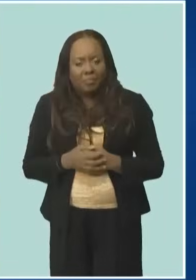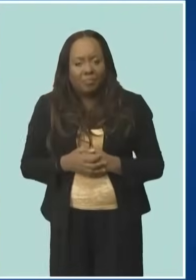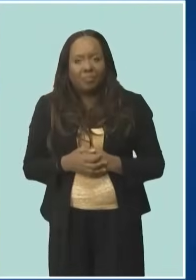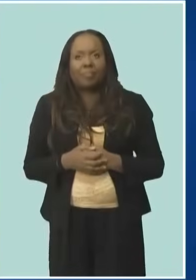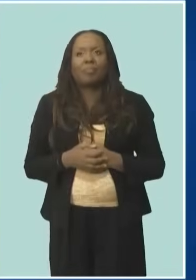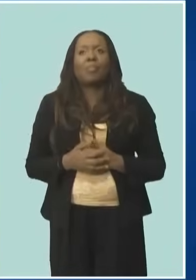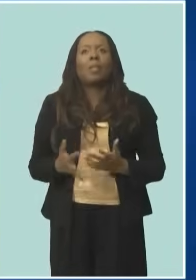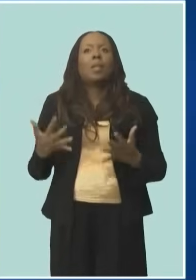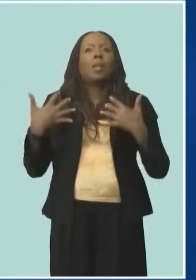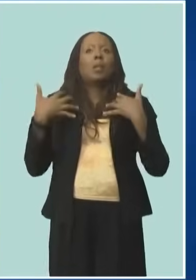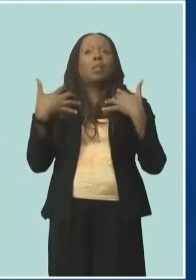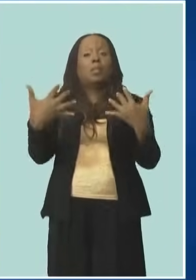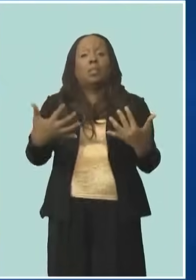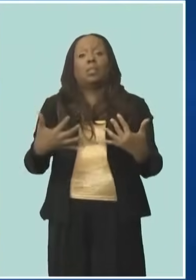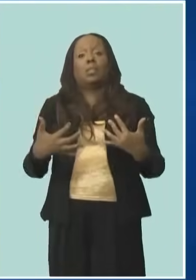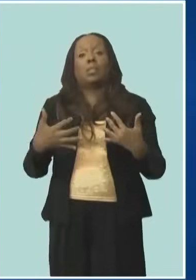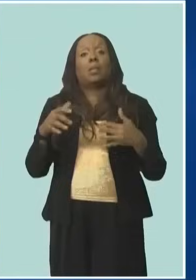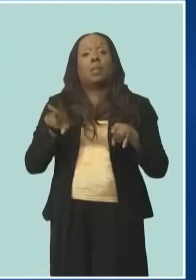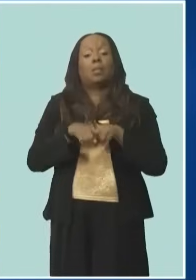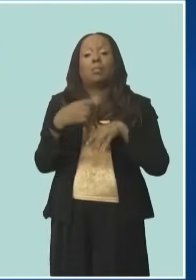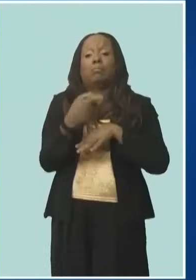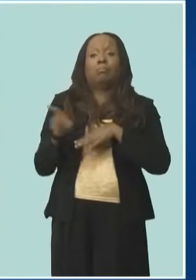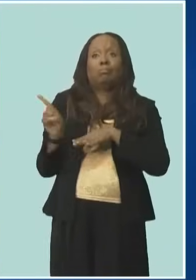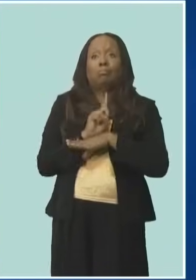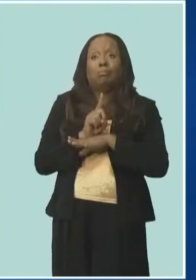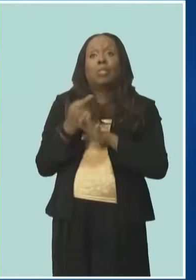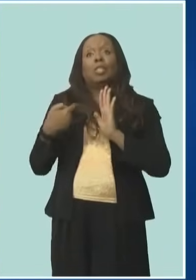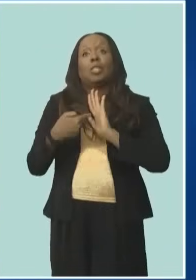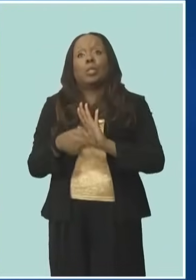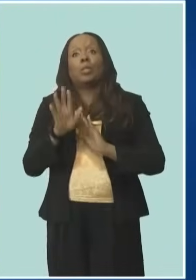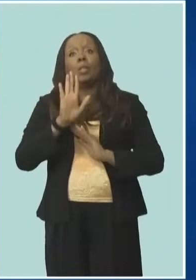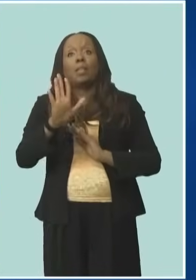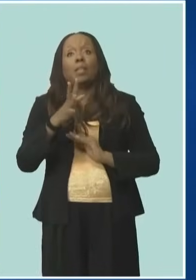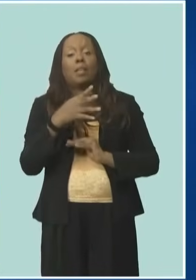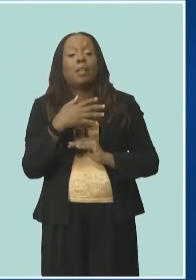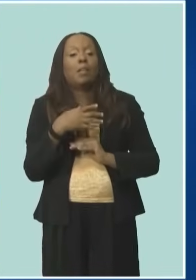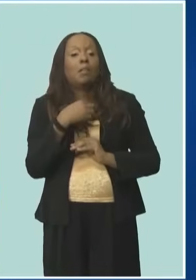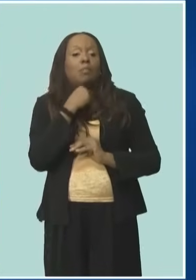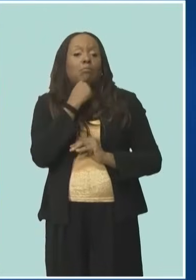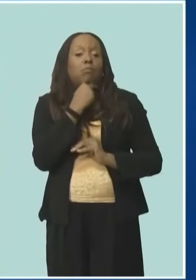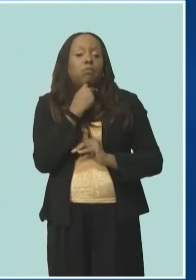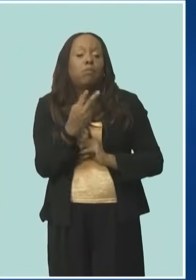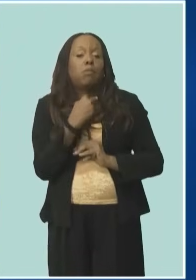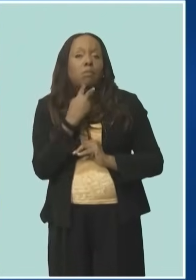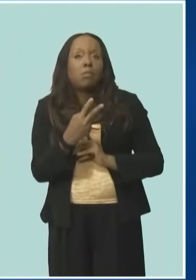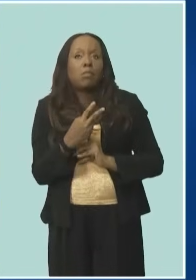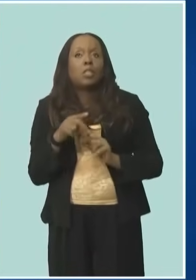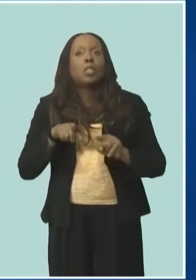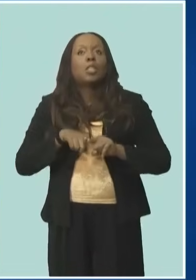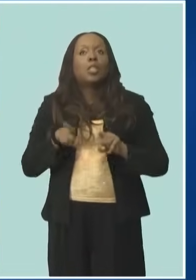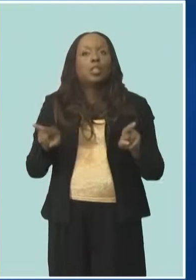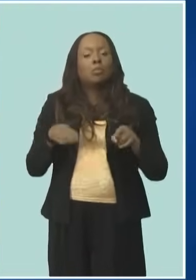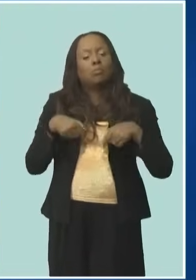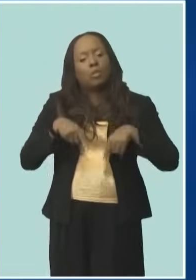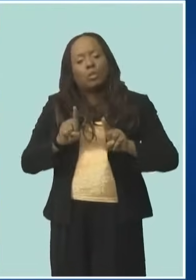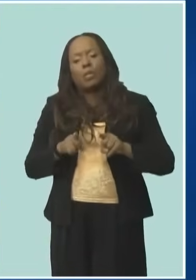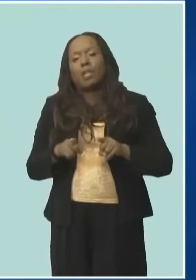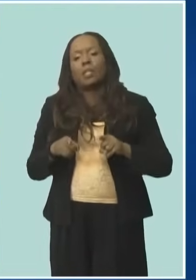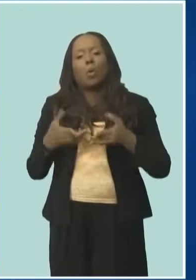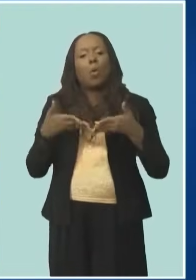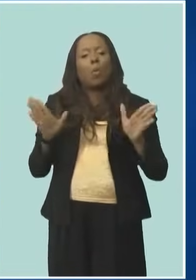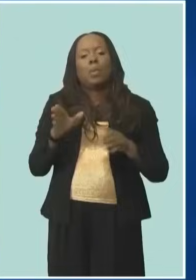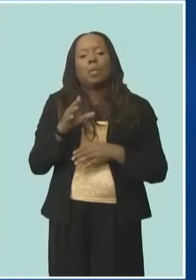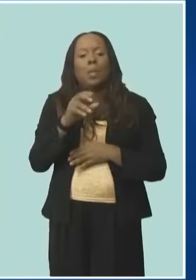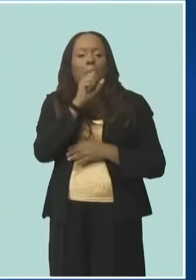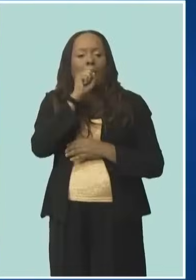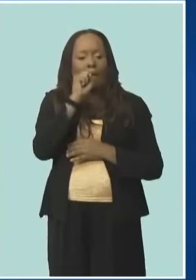the audience got to take to the stage and showcase their vocal talents during the open mic session of the show. Anesta